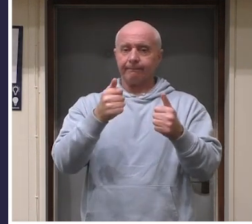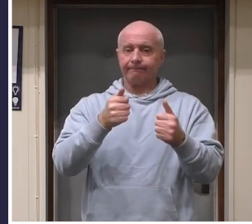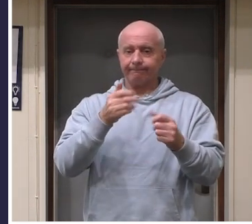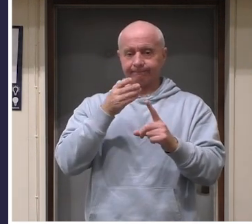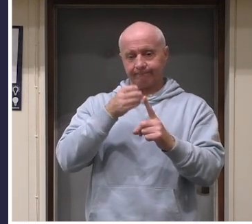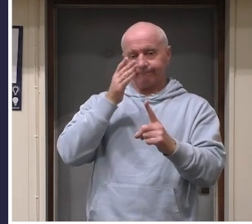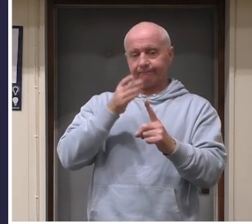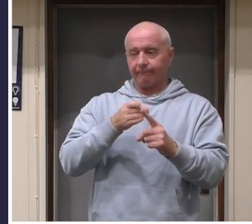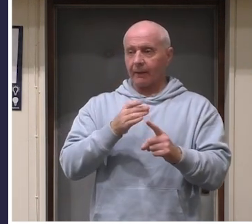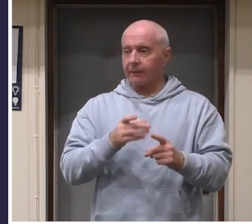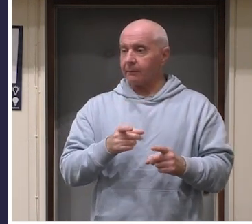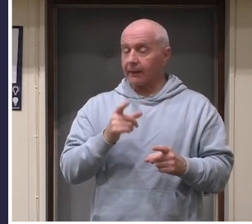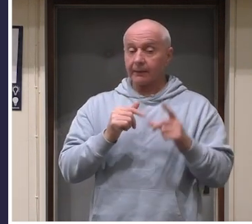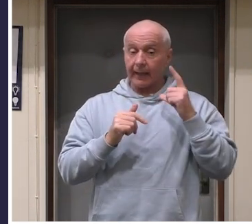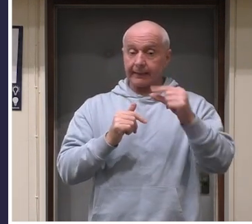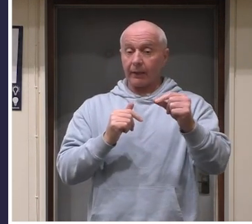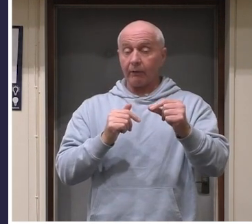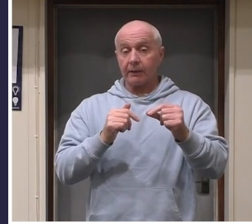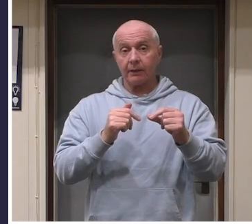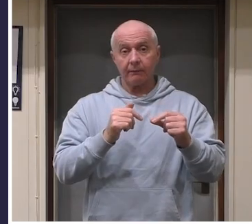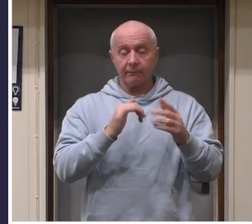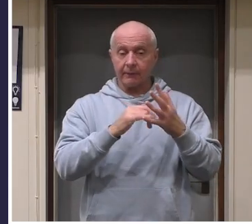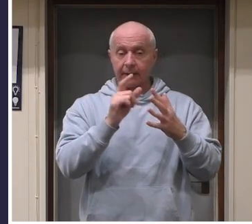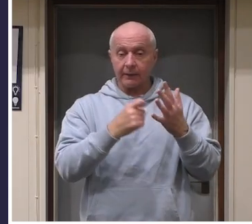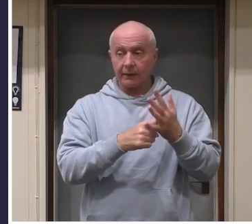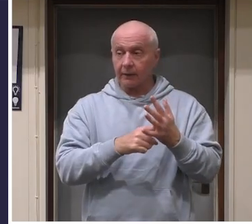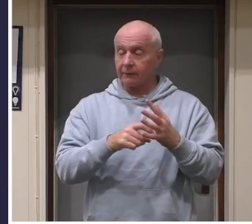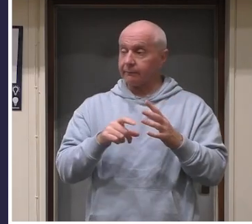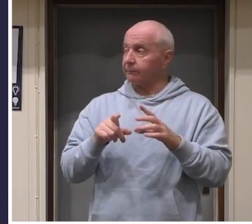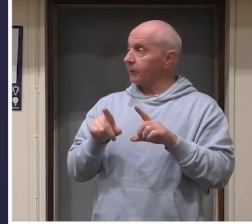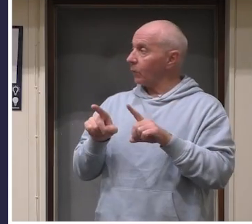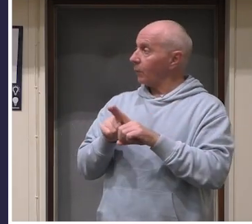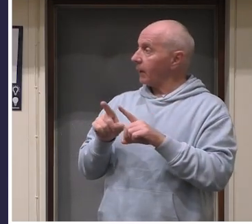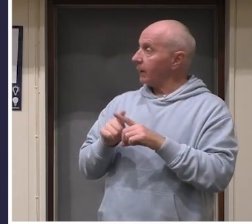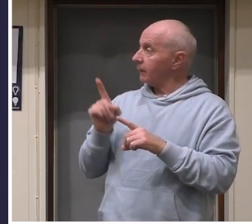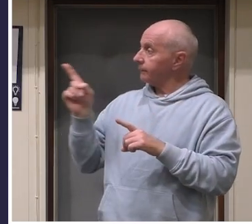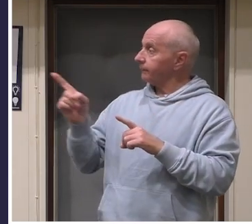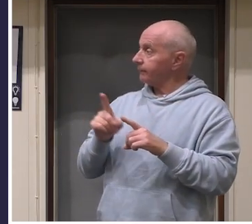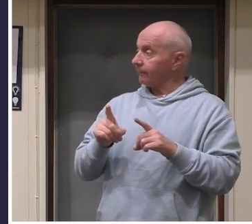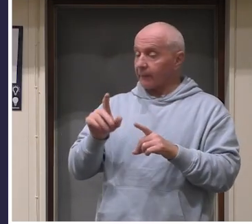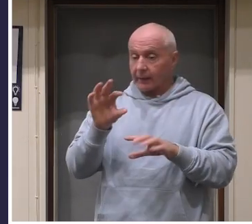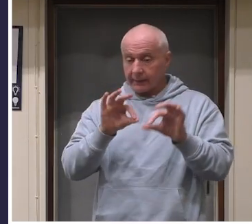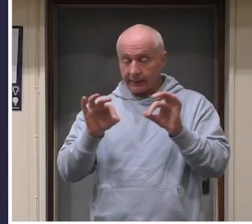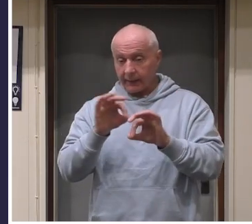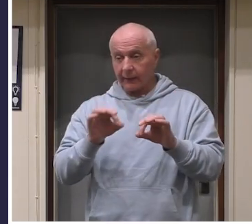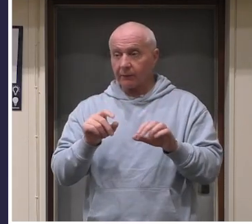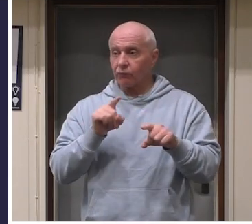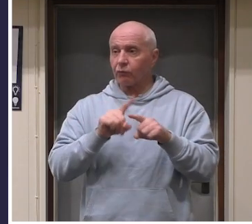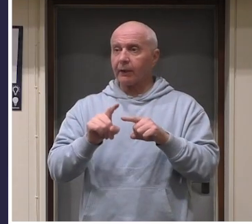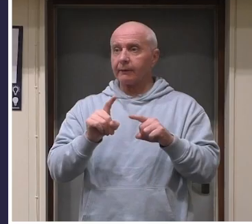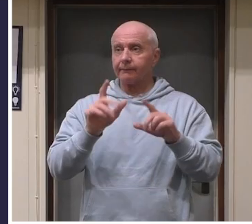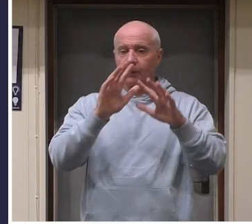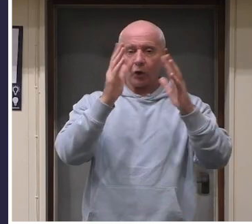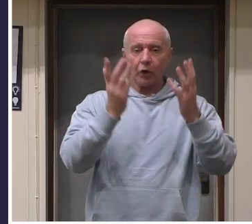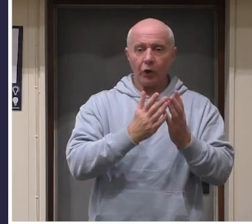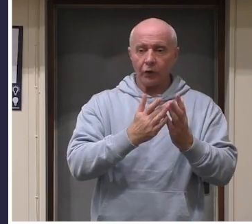that's acceleration sensing. You can also use it for gravimetry, which is a field of science that tries to measure Earth's gravitational